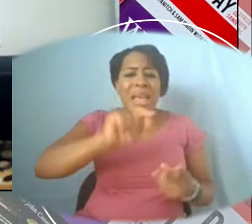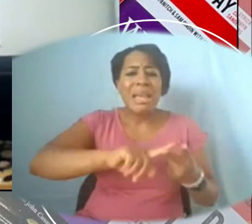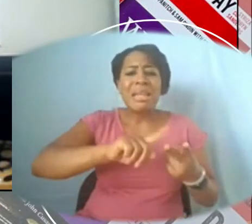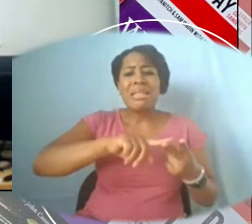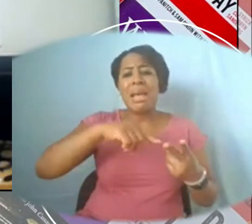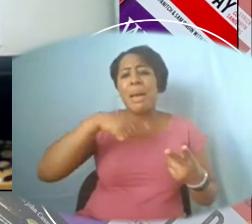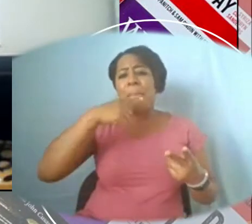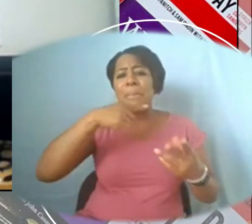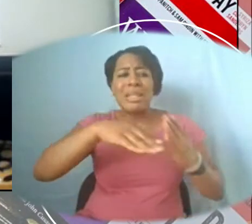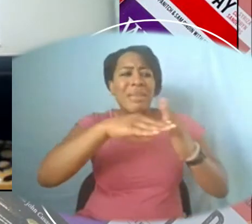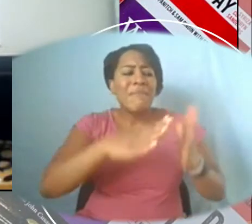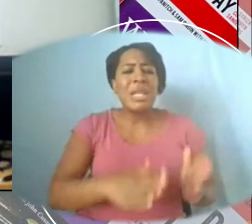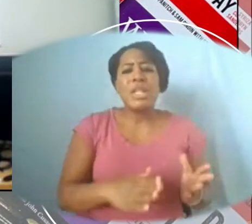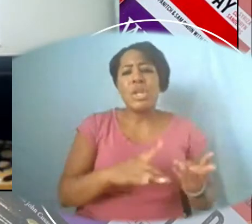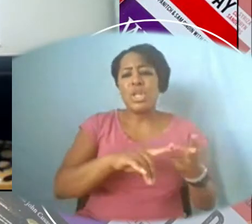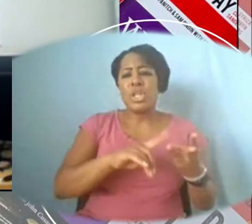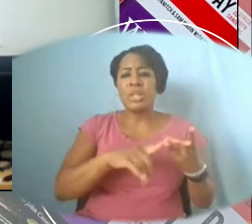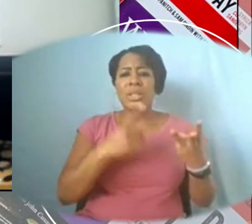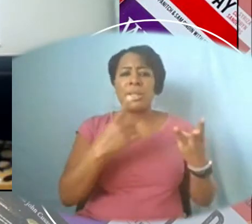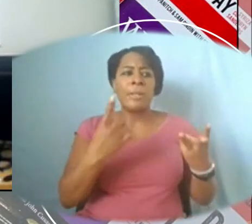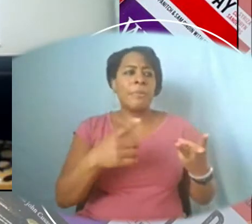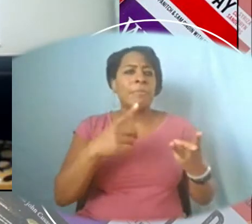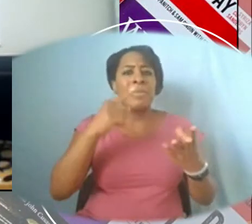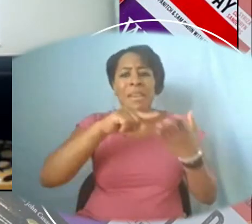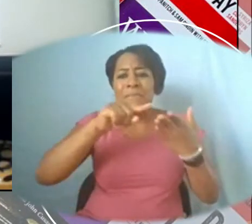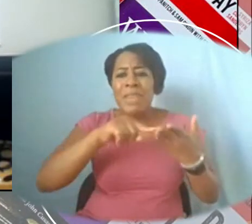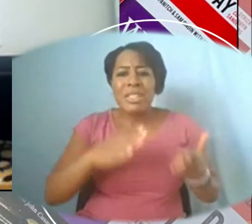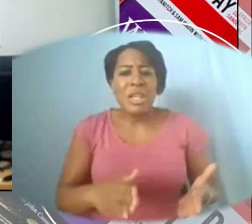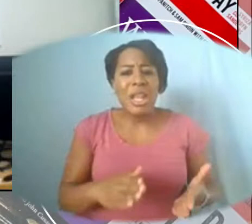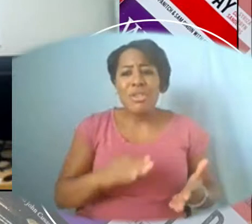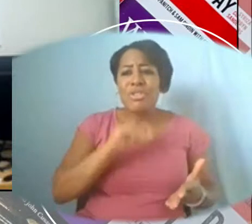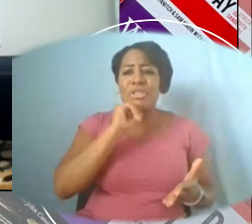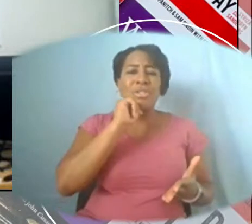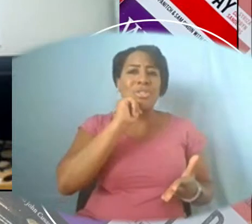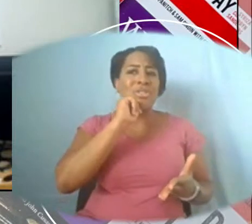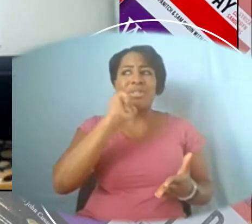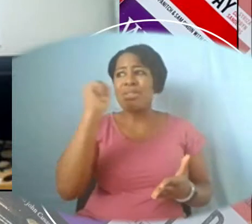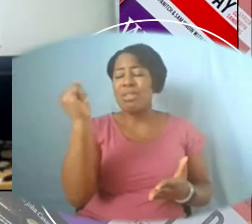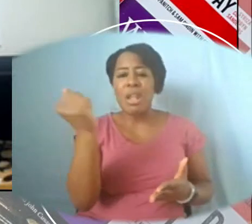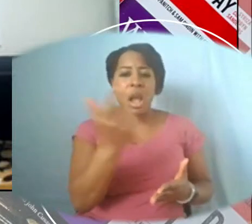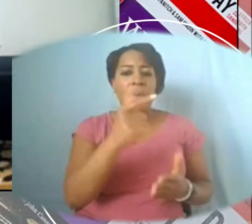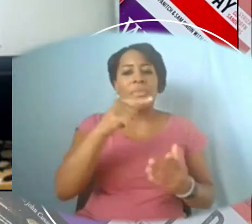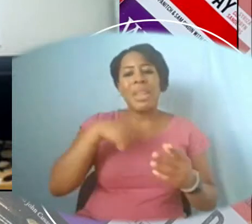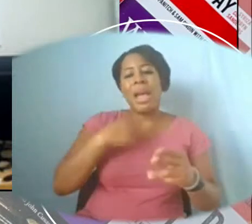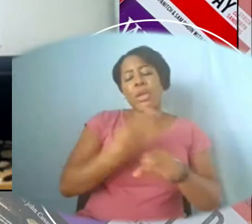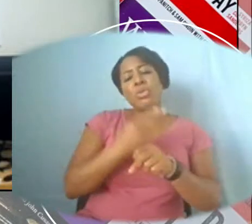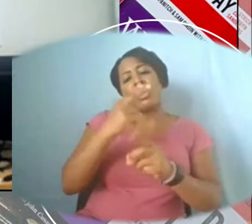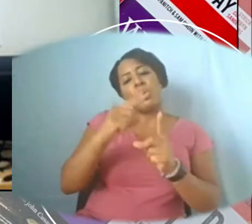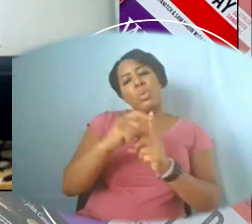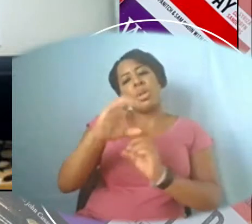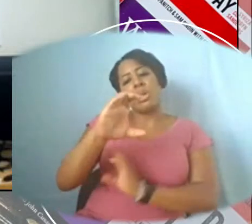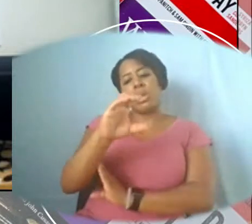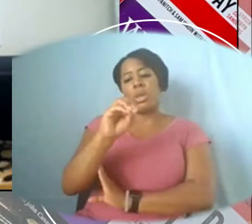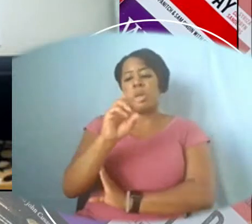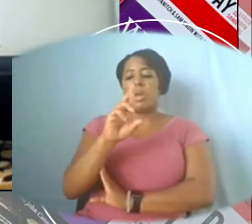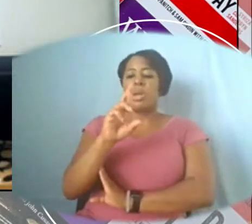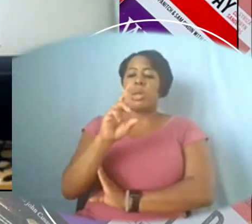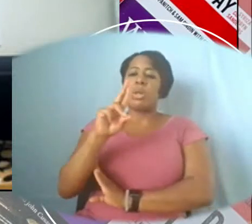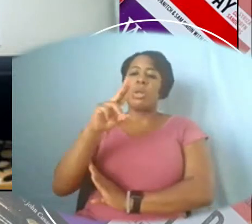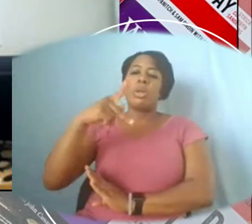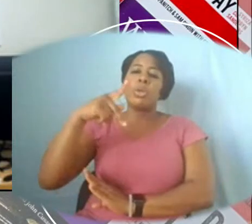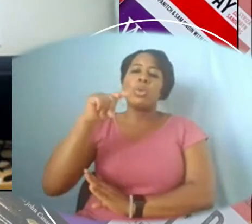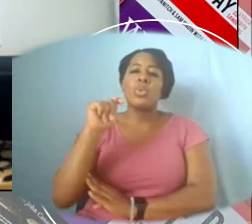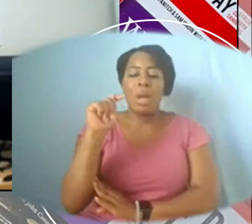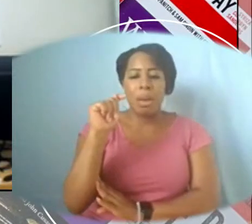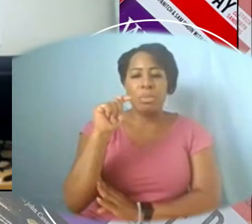know there are corrupt investigators. And when I use the word corrupt, maybe it's on the line